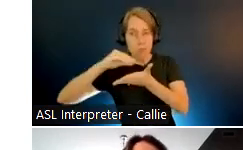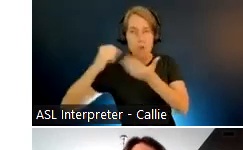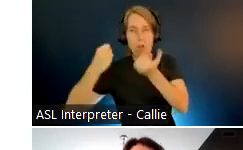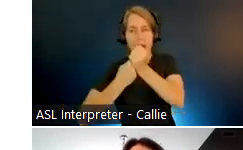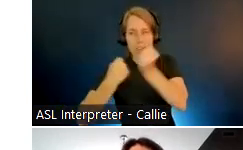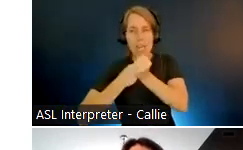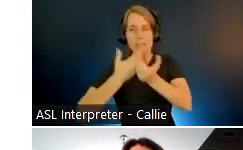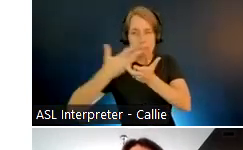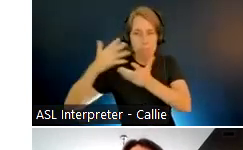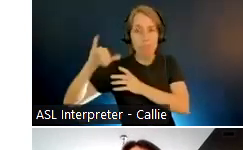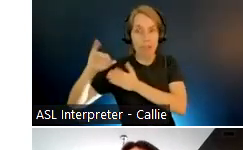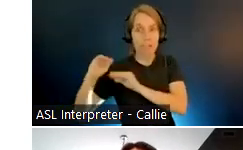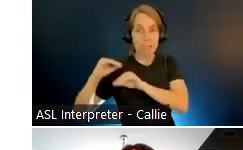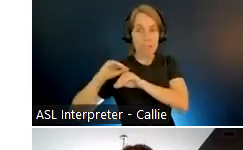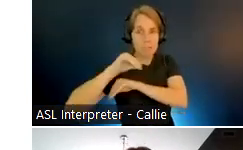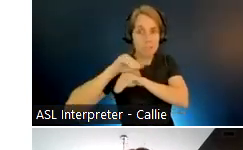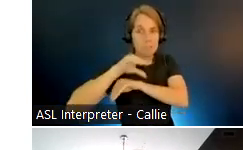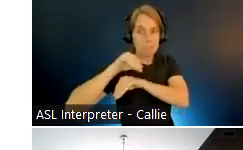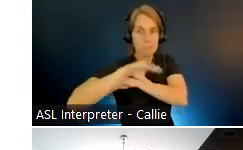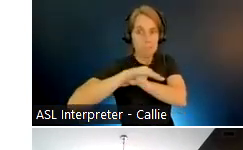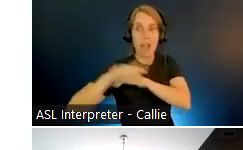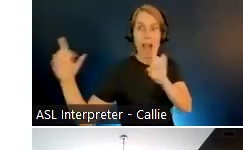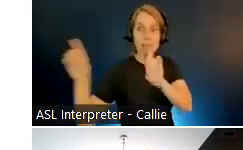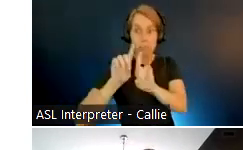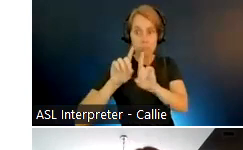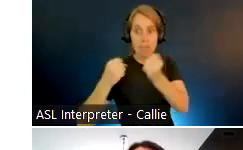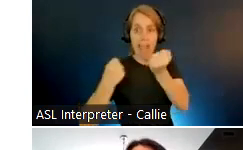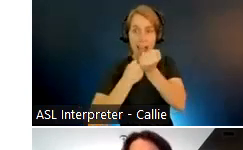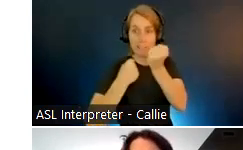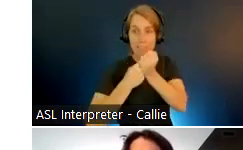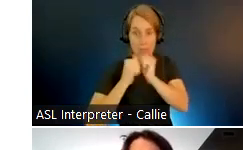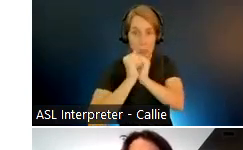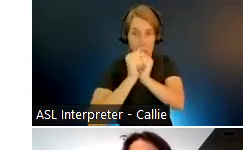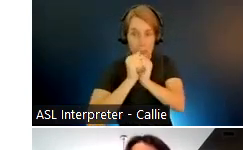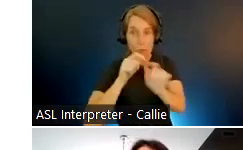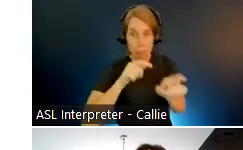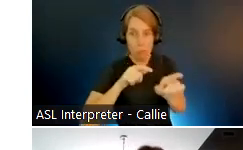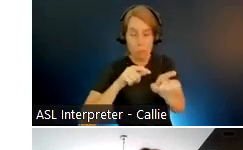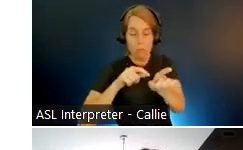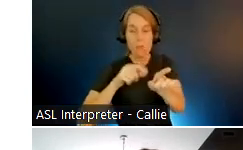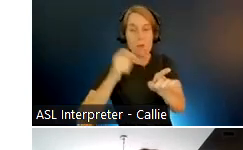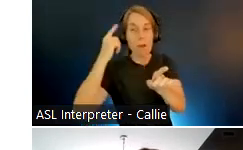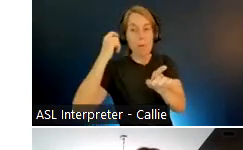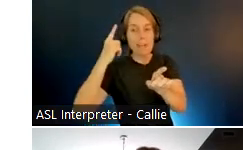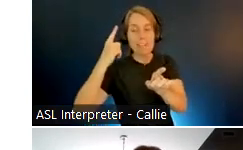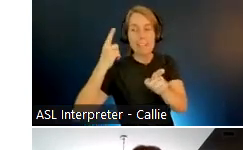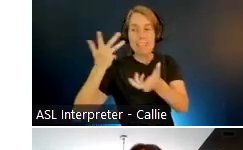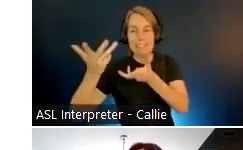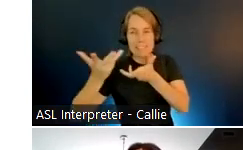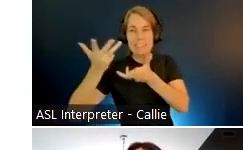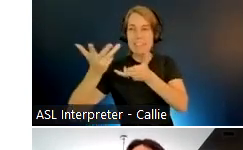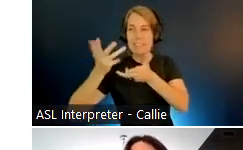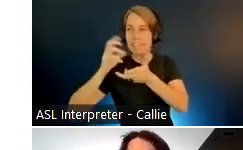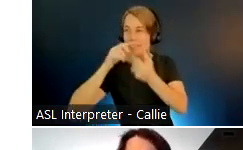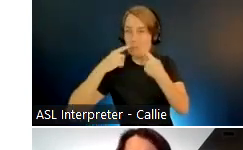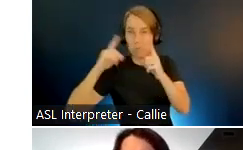then also advocate with you with a particular agency. But sometimes if we're not seeing much movement